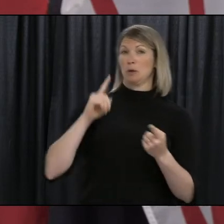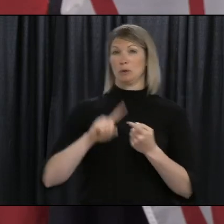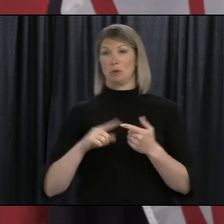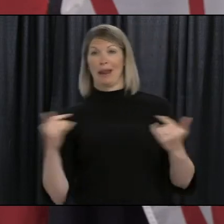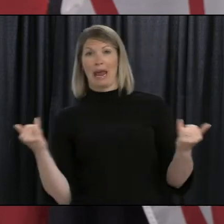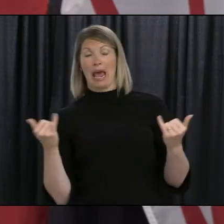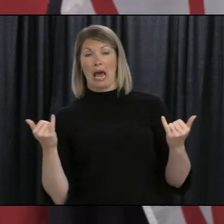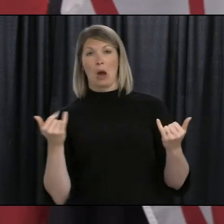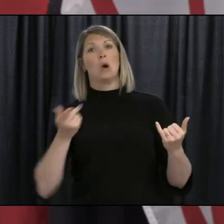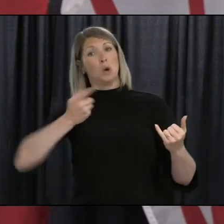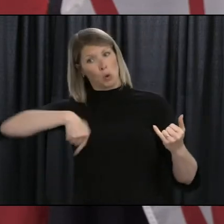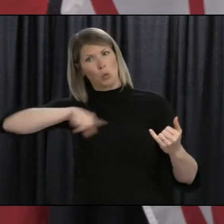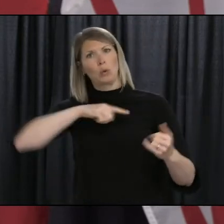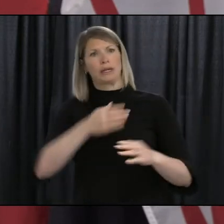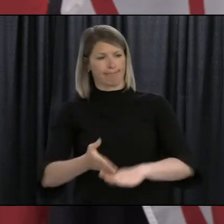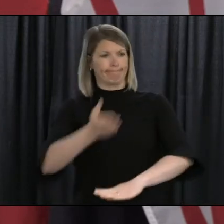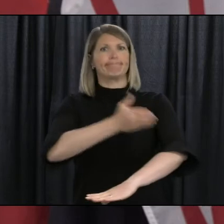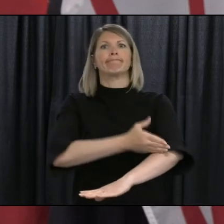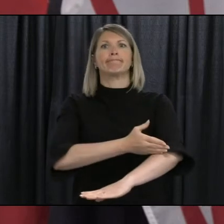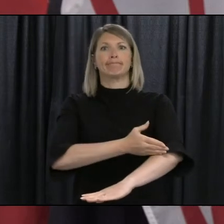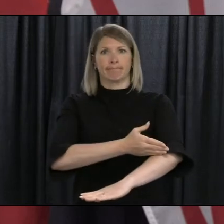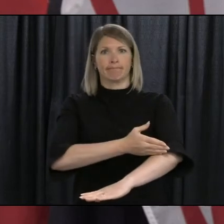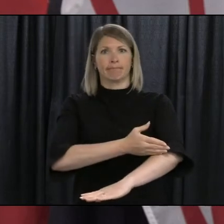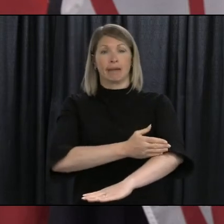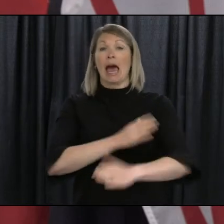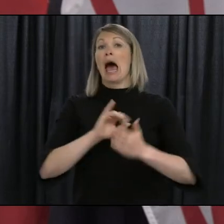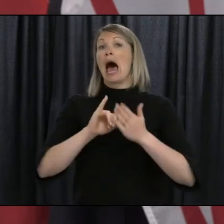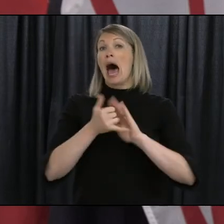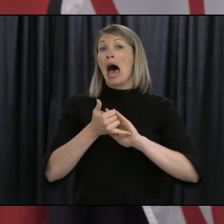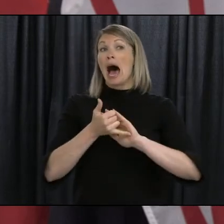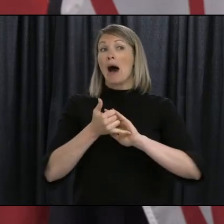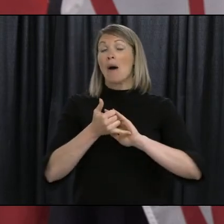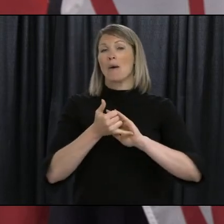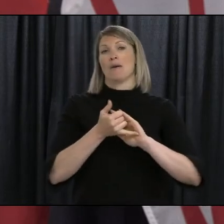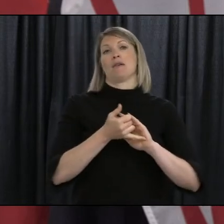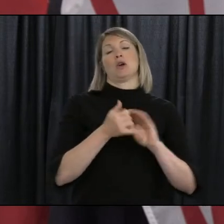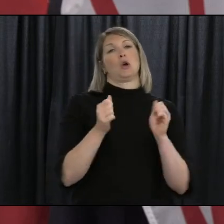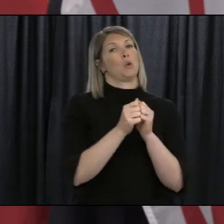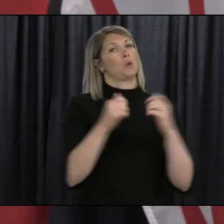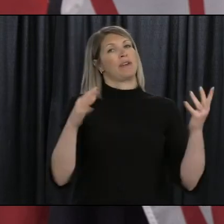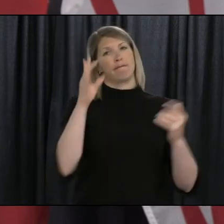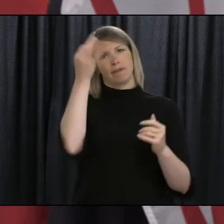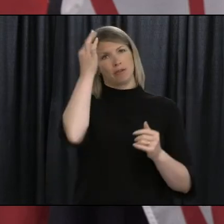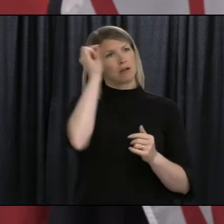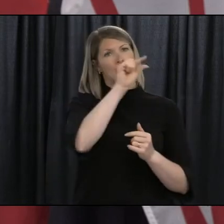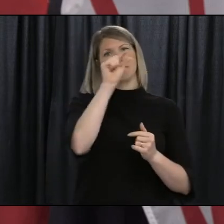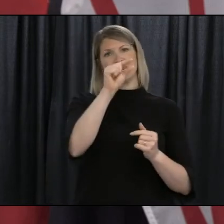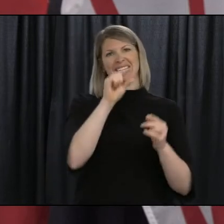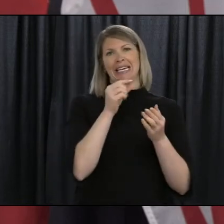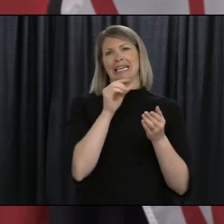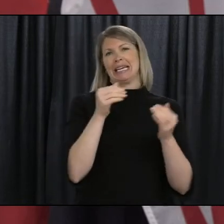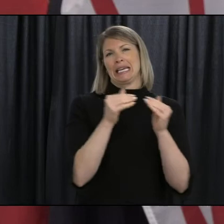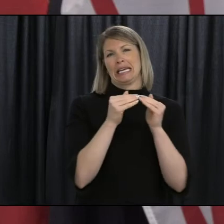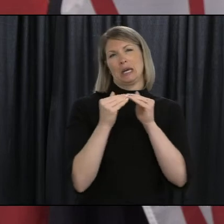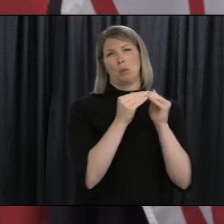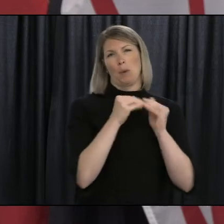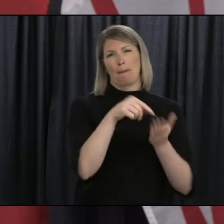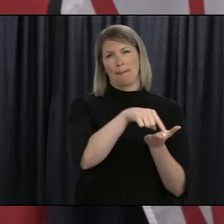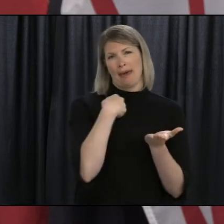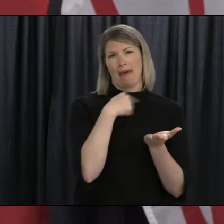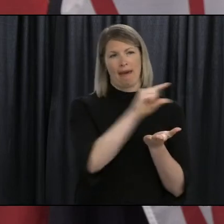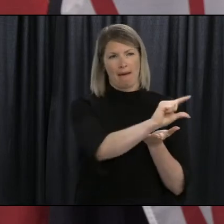2016. We did this without equalization, without handouts. We did it through a